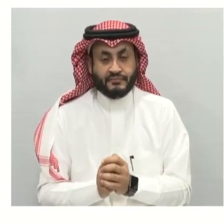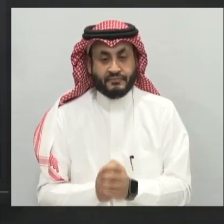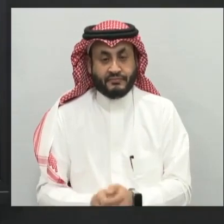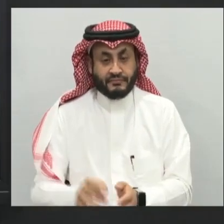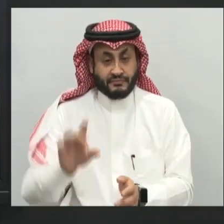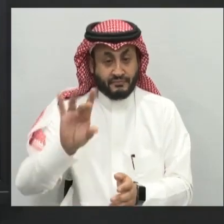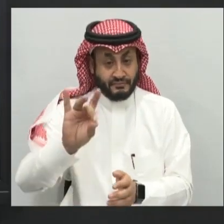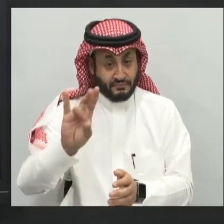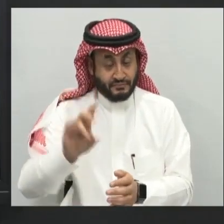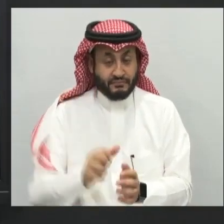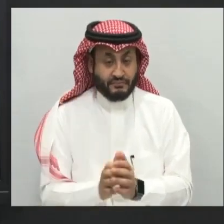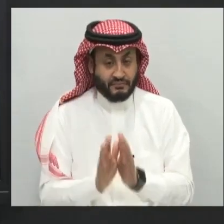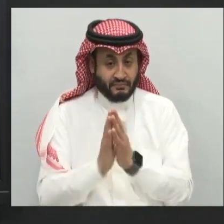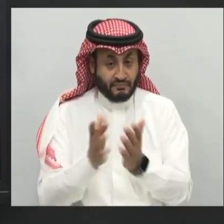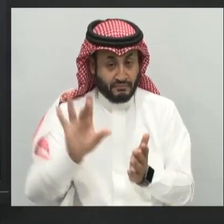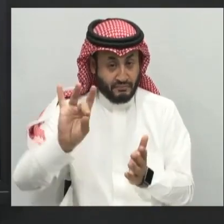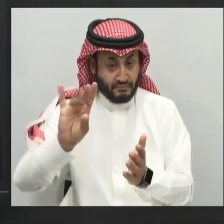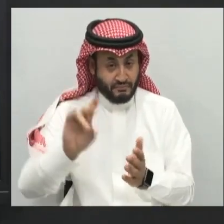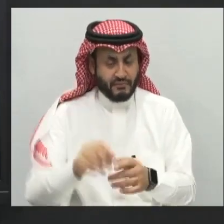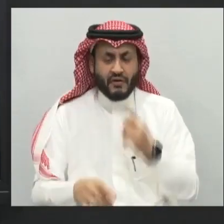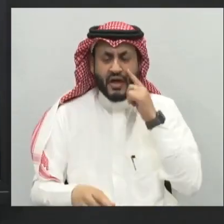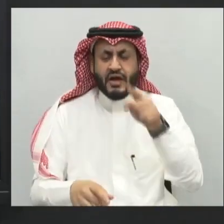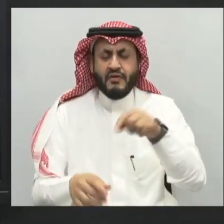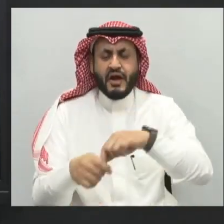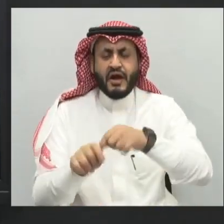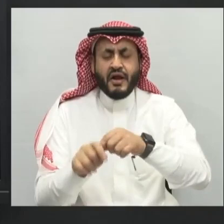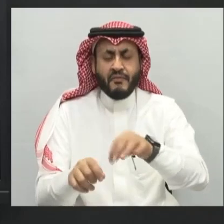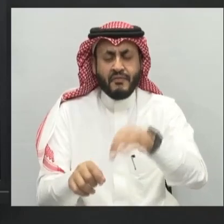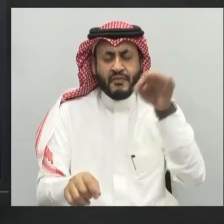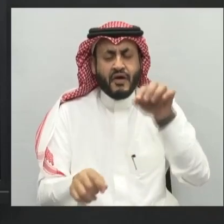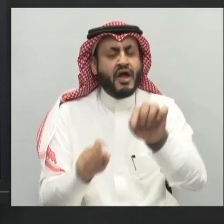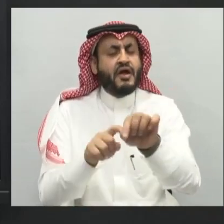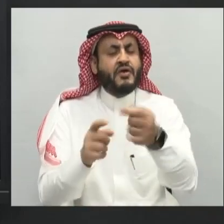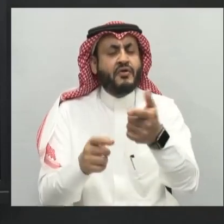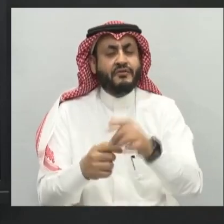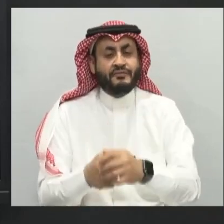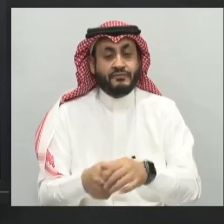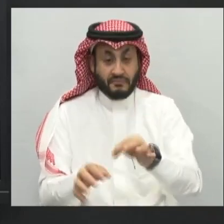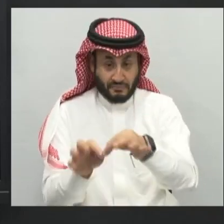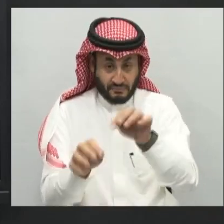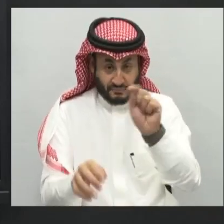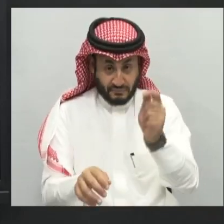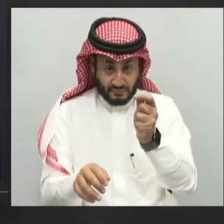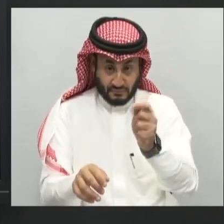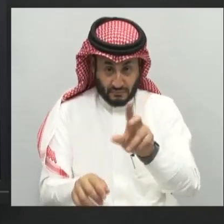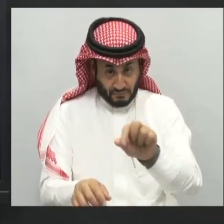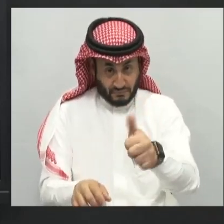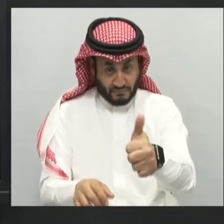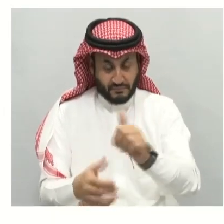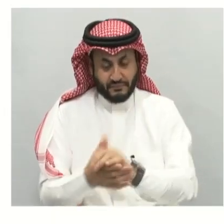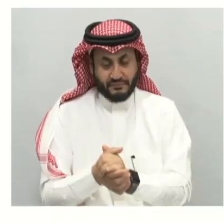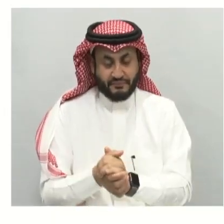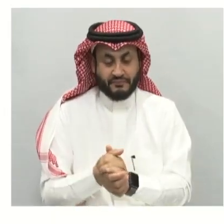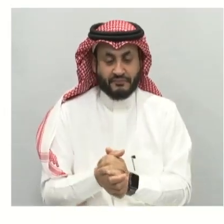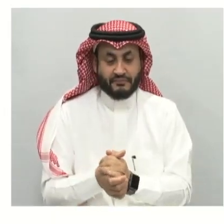writing. Show me your pencils. Raise them so I see them. How do you hold your pencils? Excellent. You're experts, right?